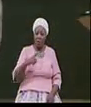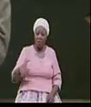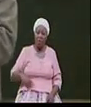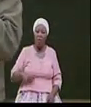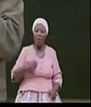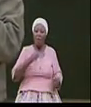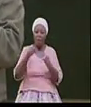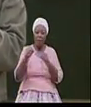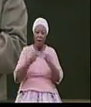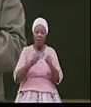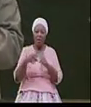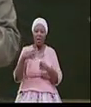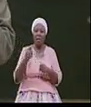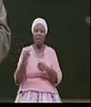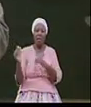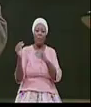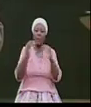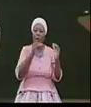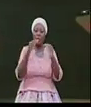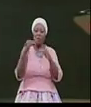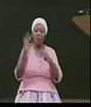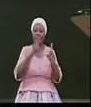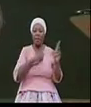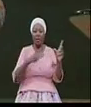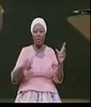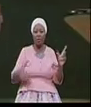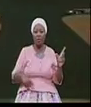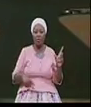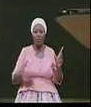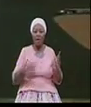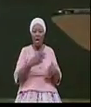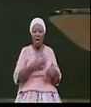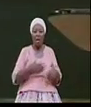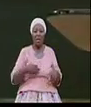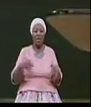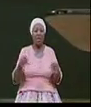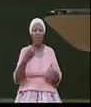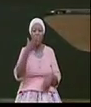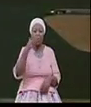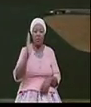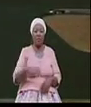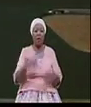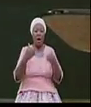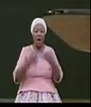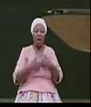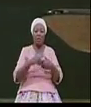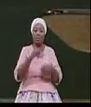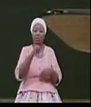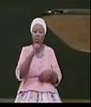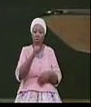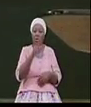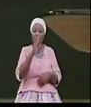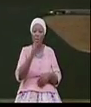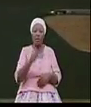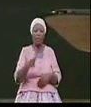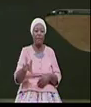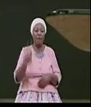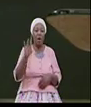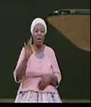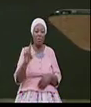fighteth the battle of the Lord. And evil has not been